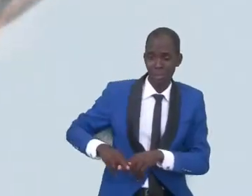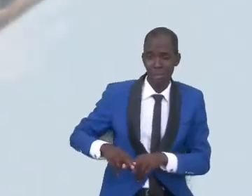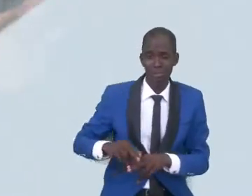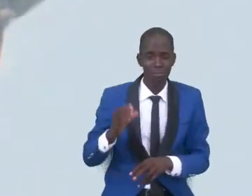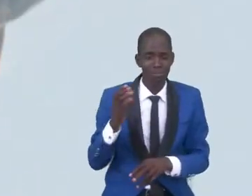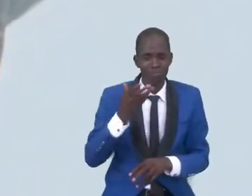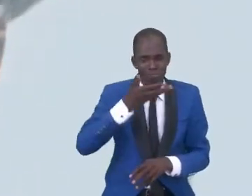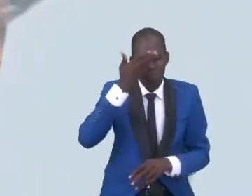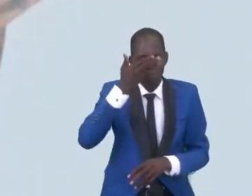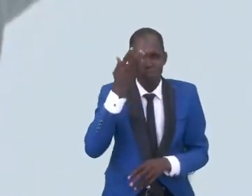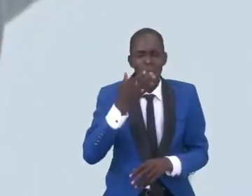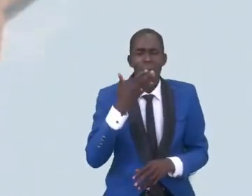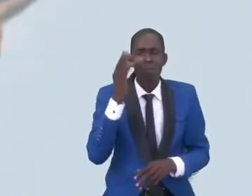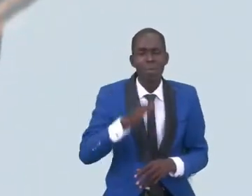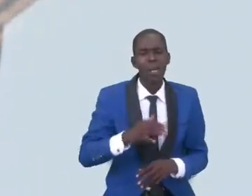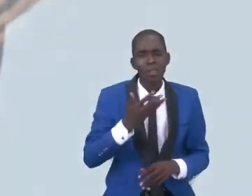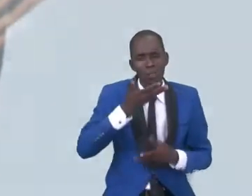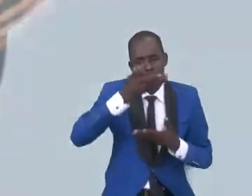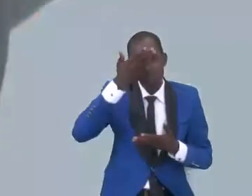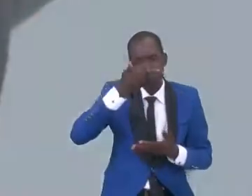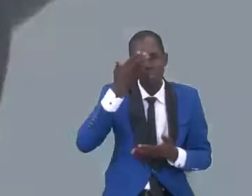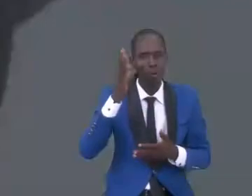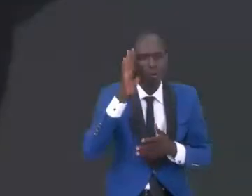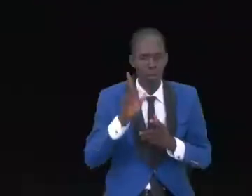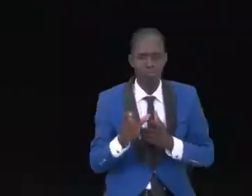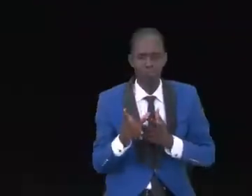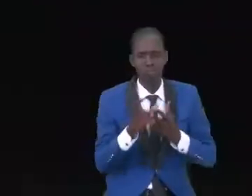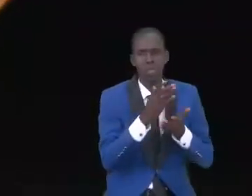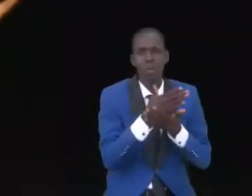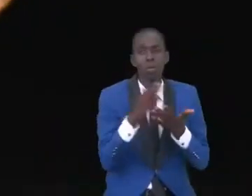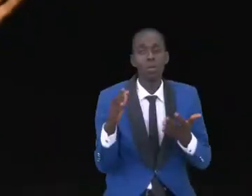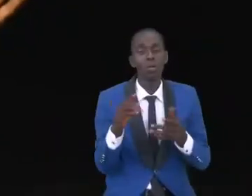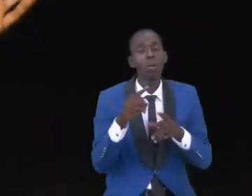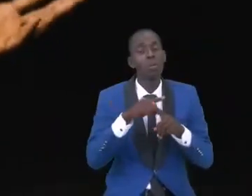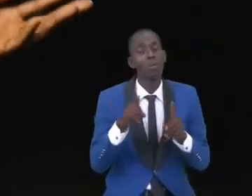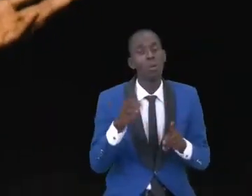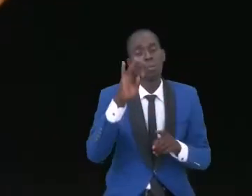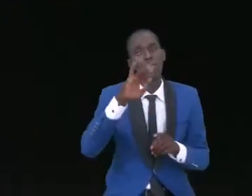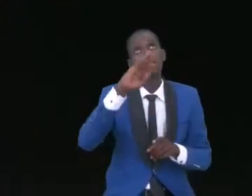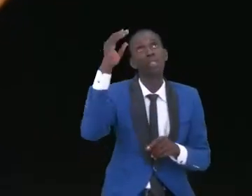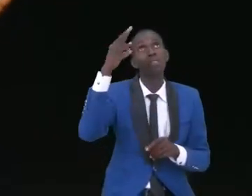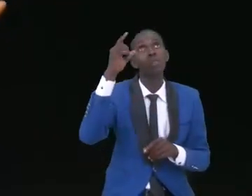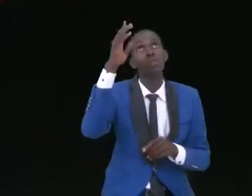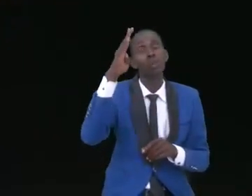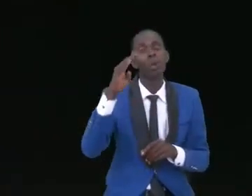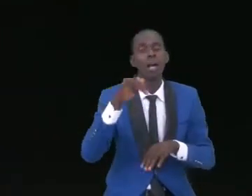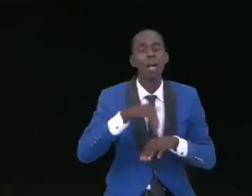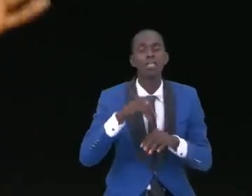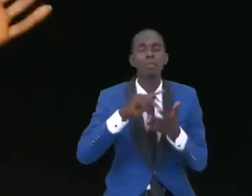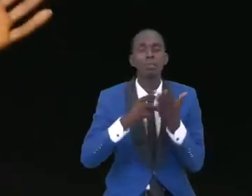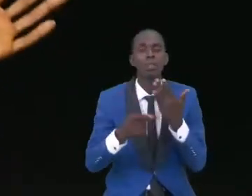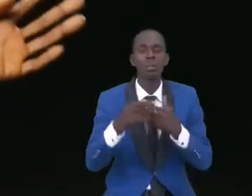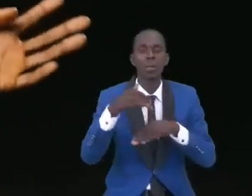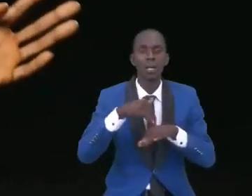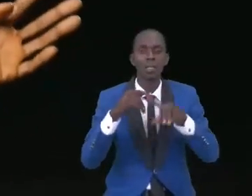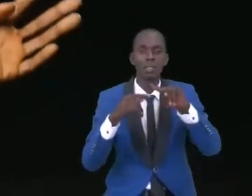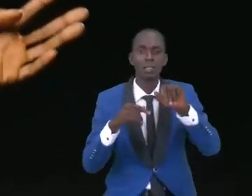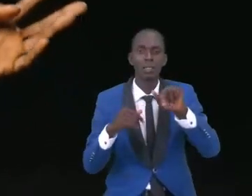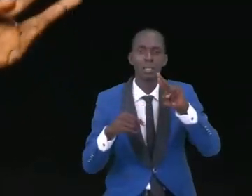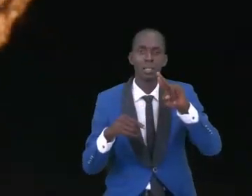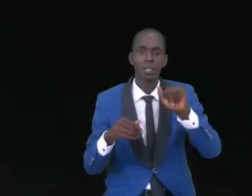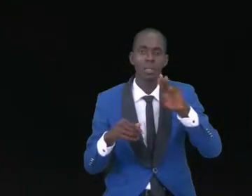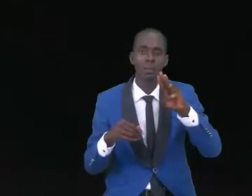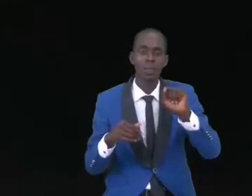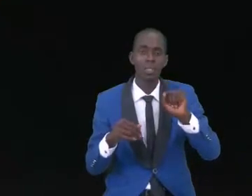So I used to run away from people. By the grace of God, during the GCK at Taraba State, the Lord healed me through the prayer of